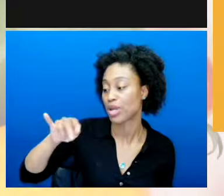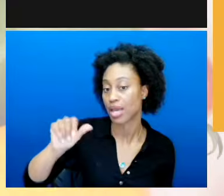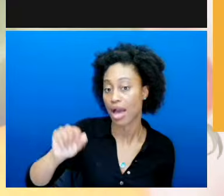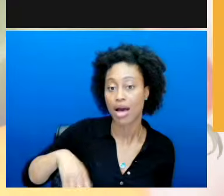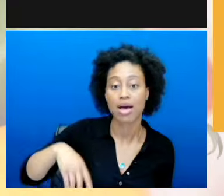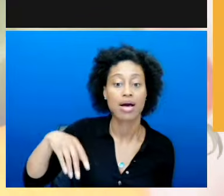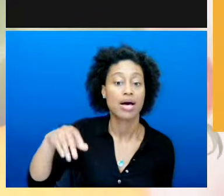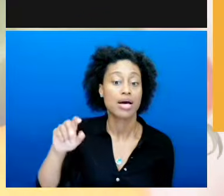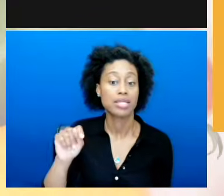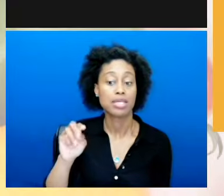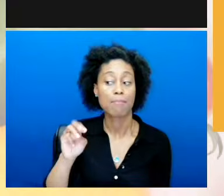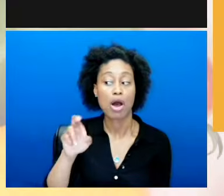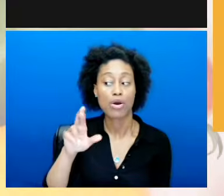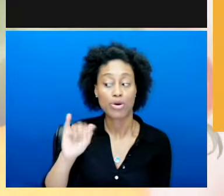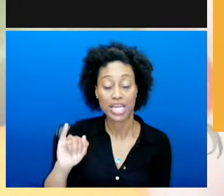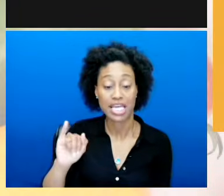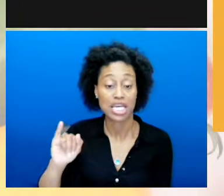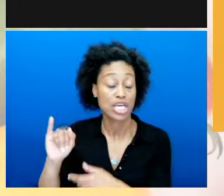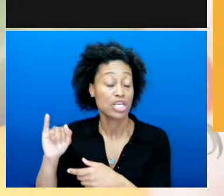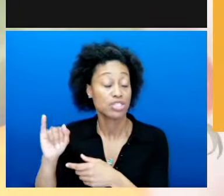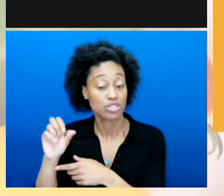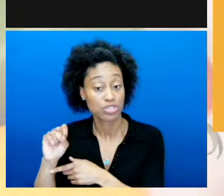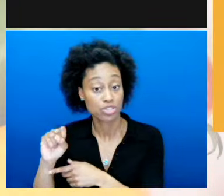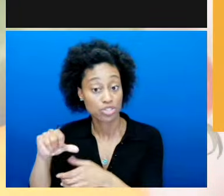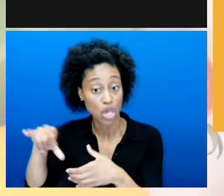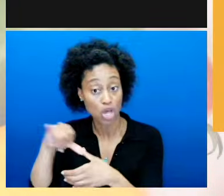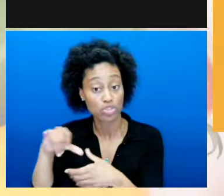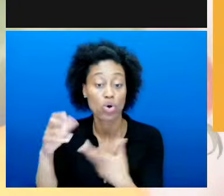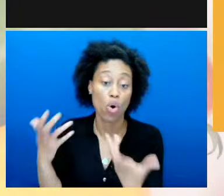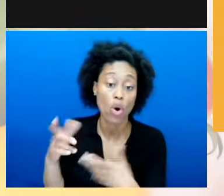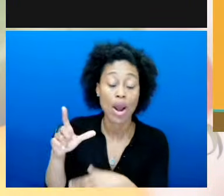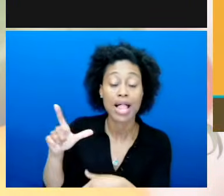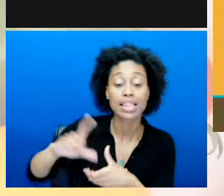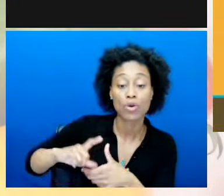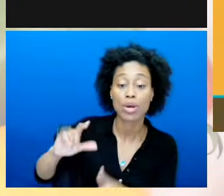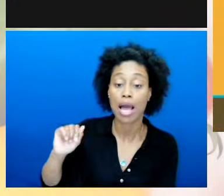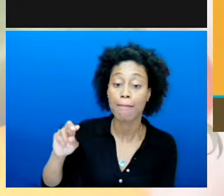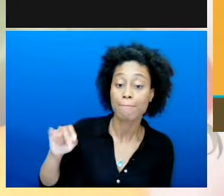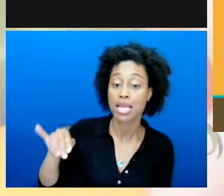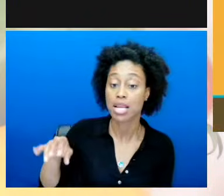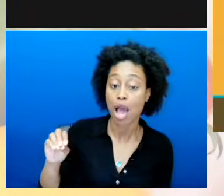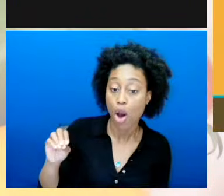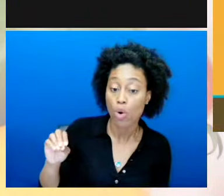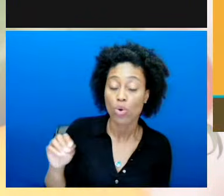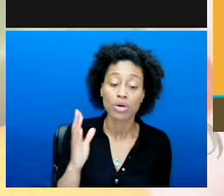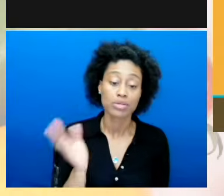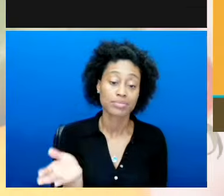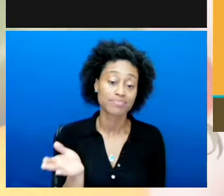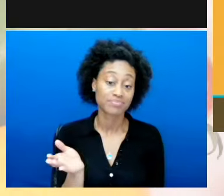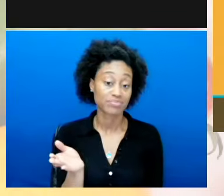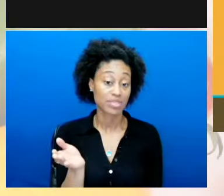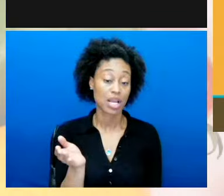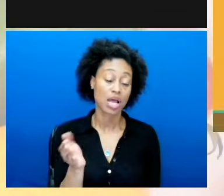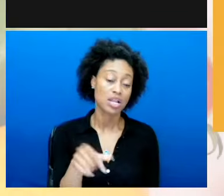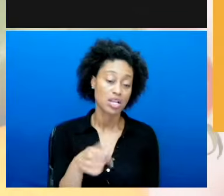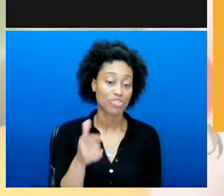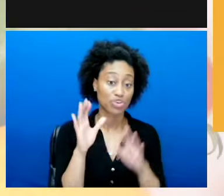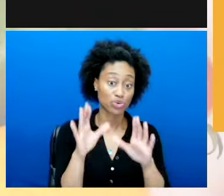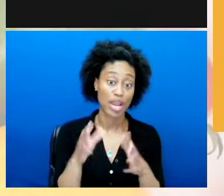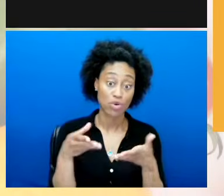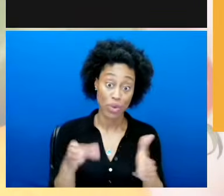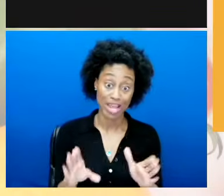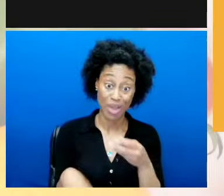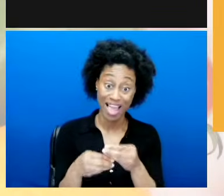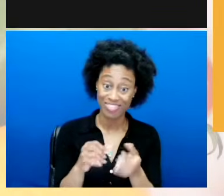sauce or liquid aminos or coconut aminos. Another great way to add smoky, savory